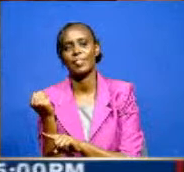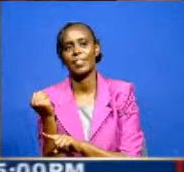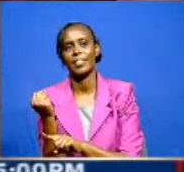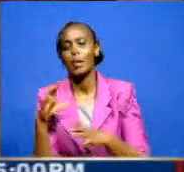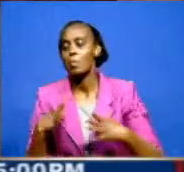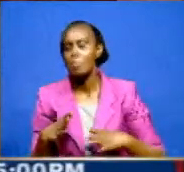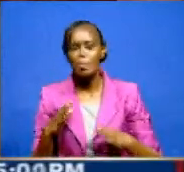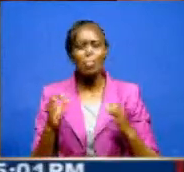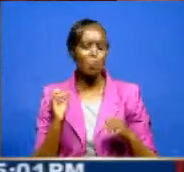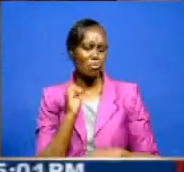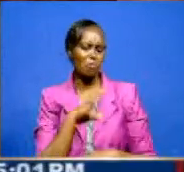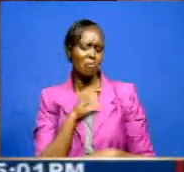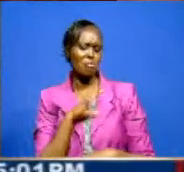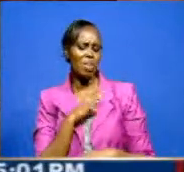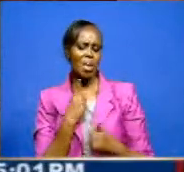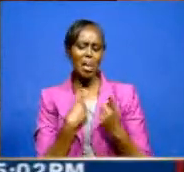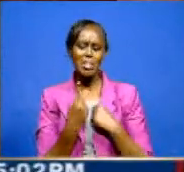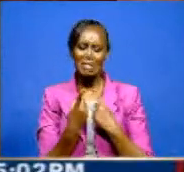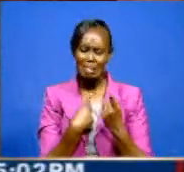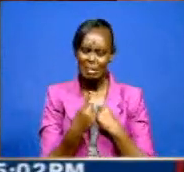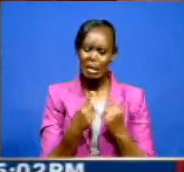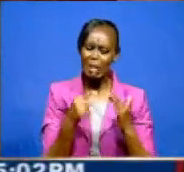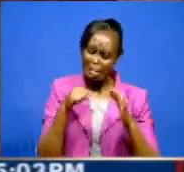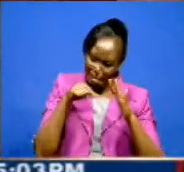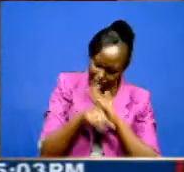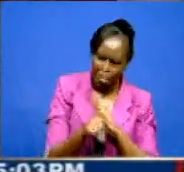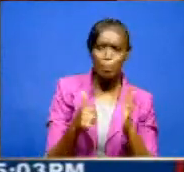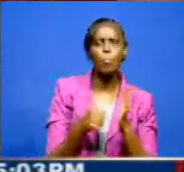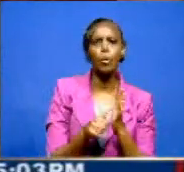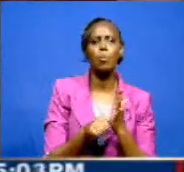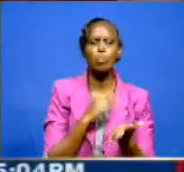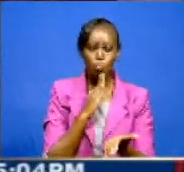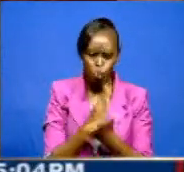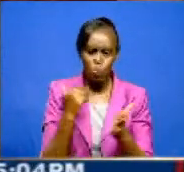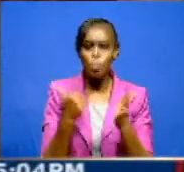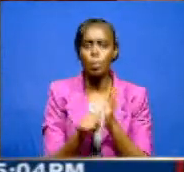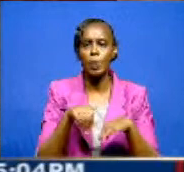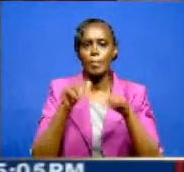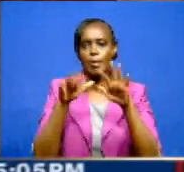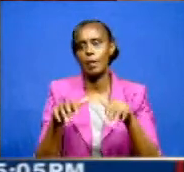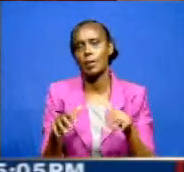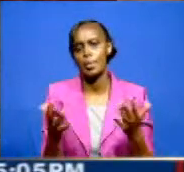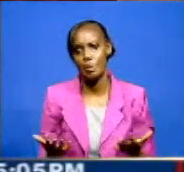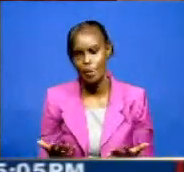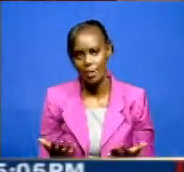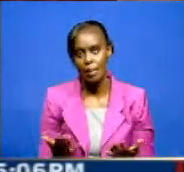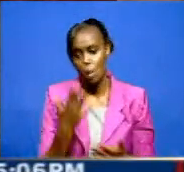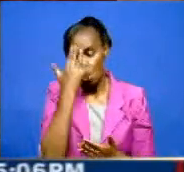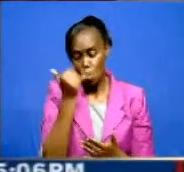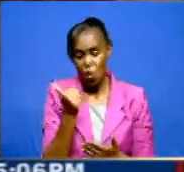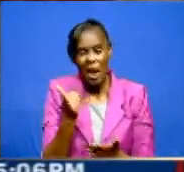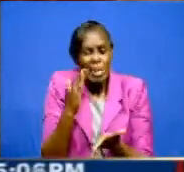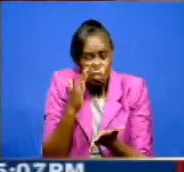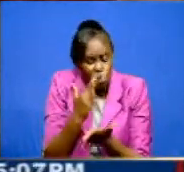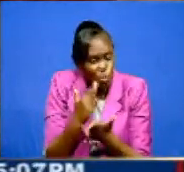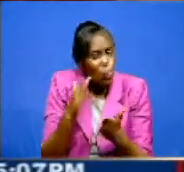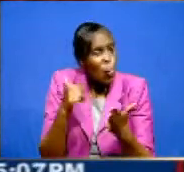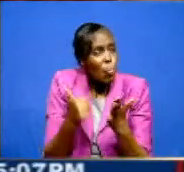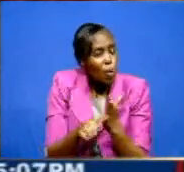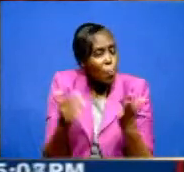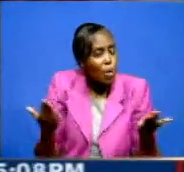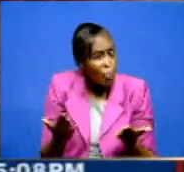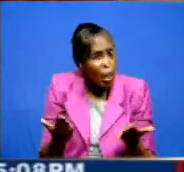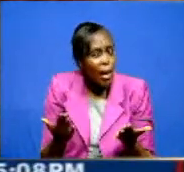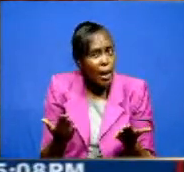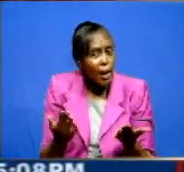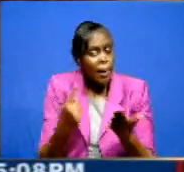People have been afraid to discuss the real problems in agriculture. Because the real problems can only be discussed